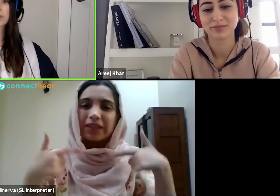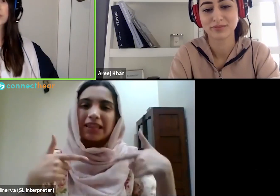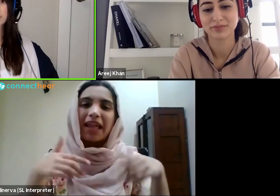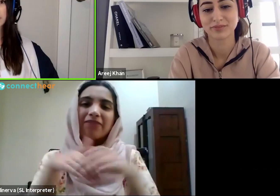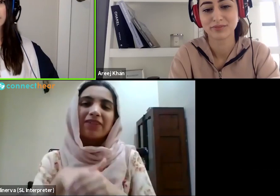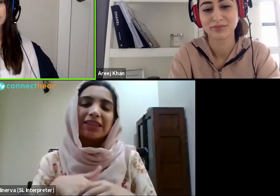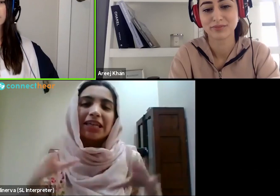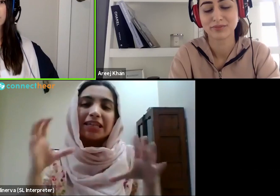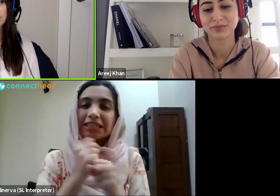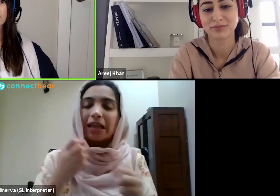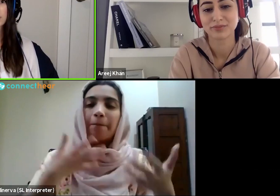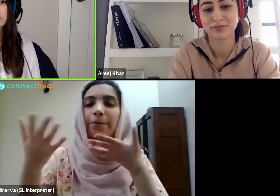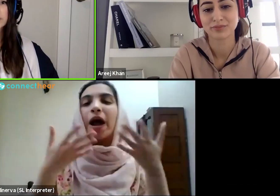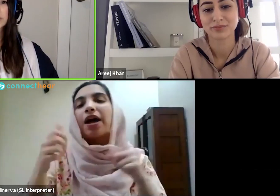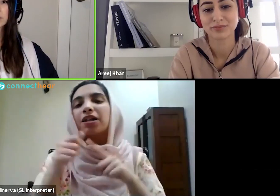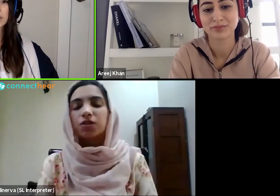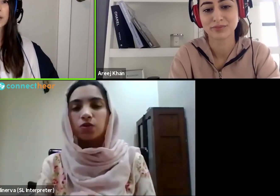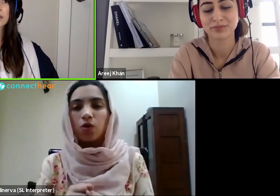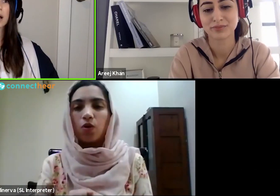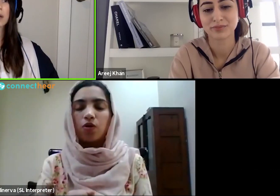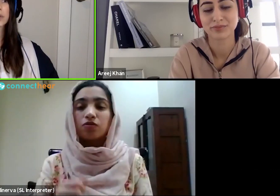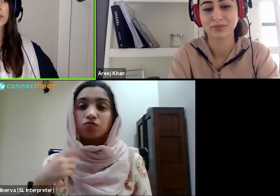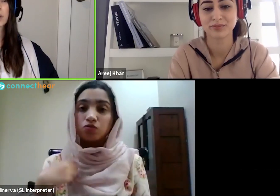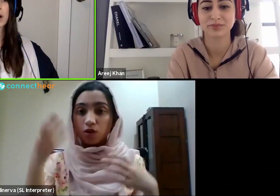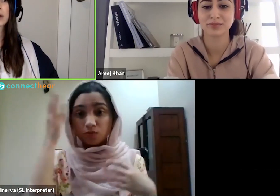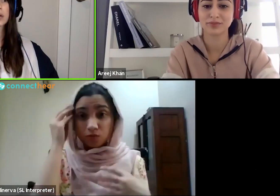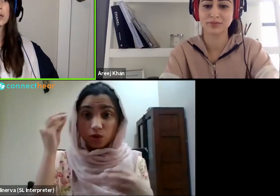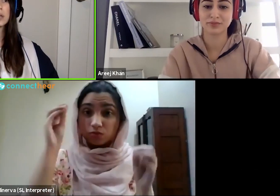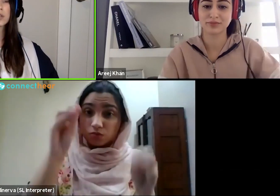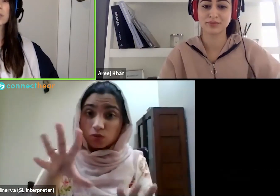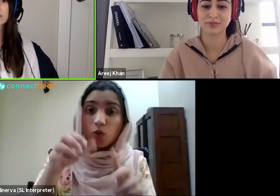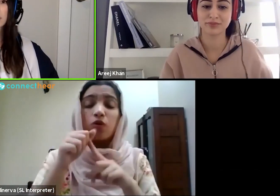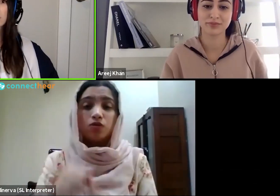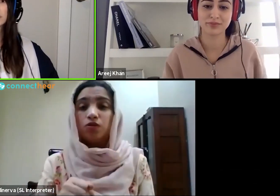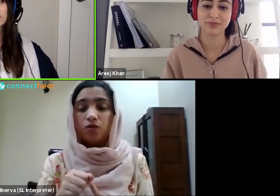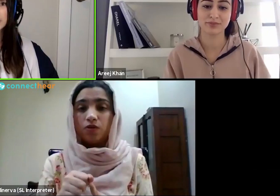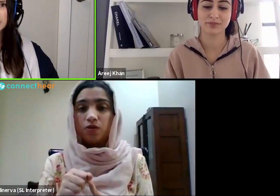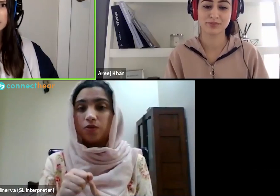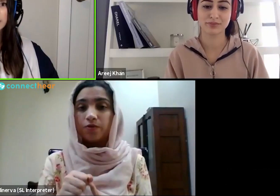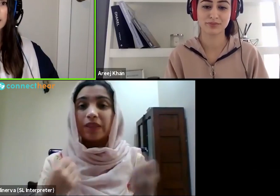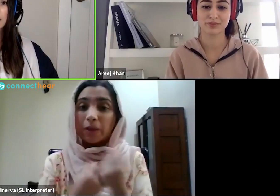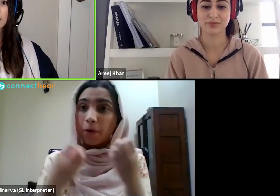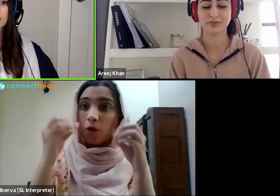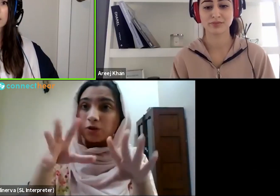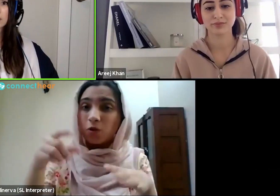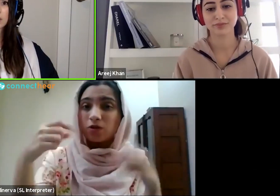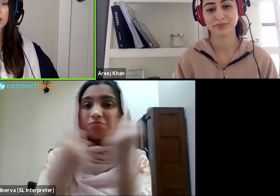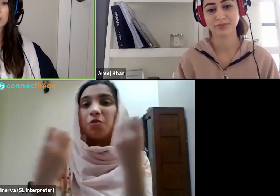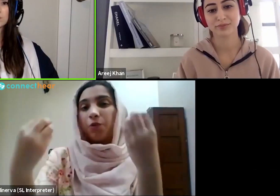them understand in simple ways of what you need, because often your partner just wants to know what you need and